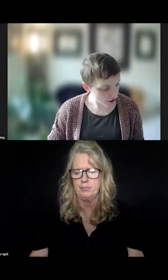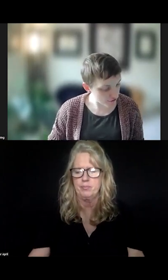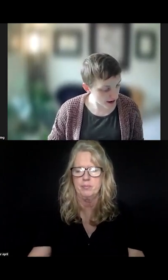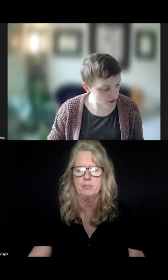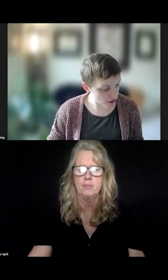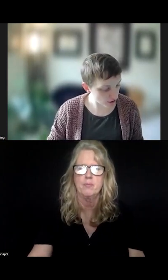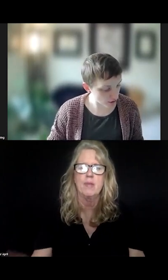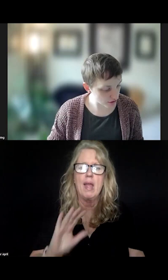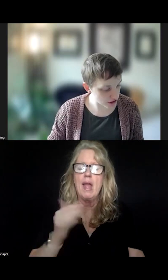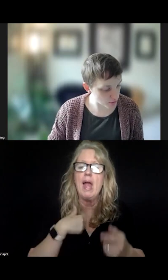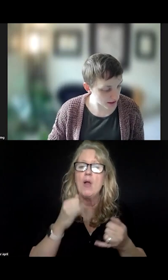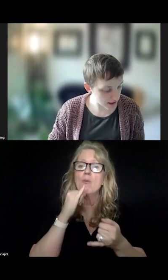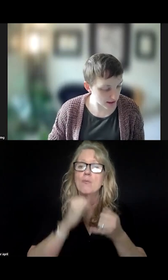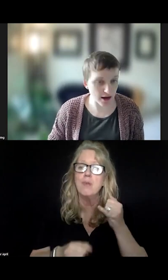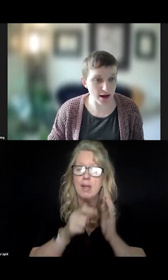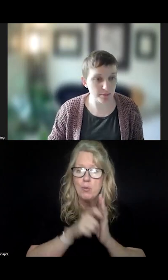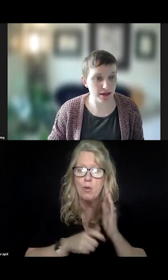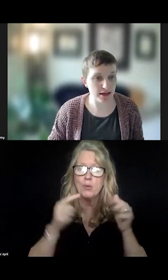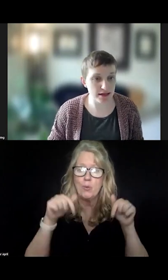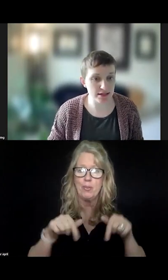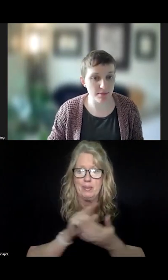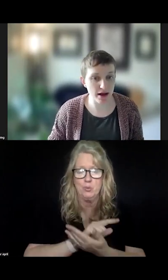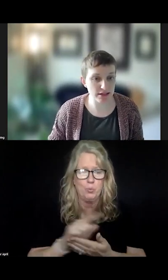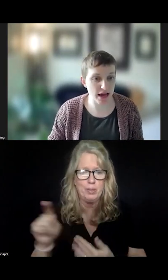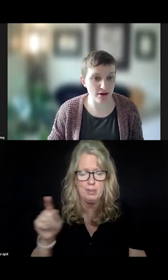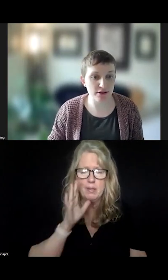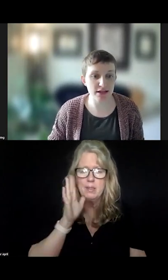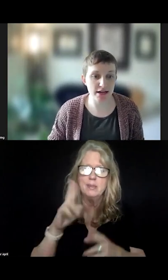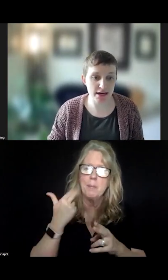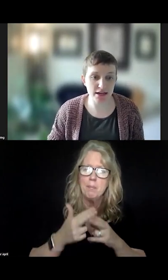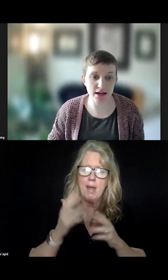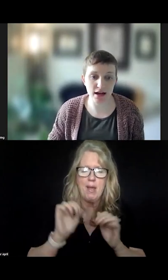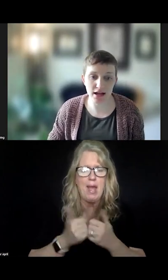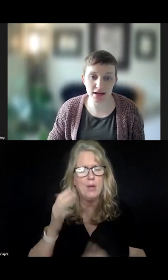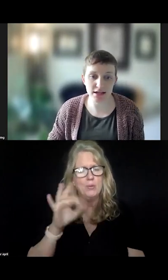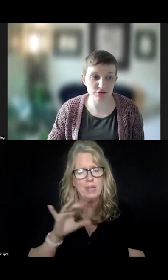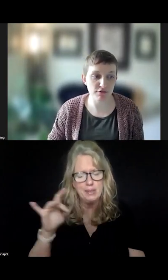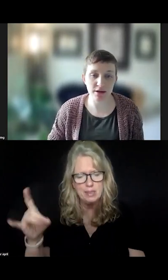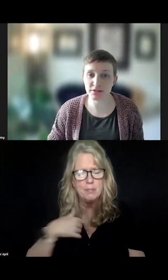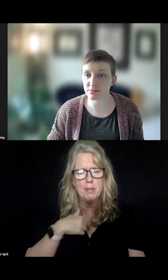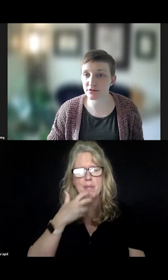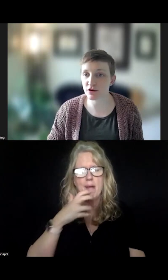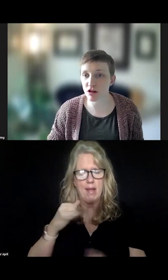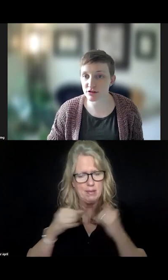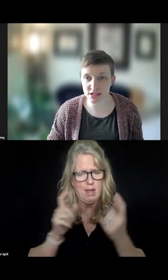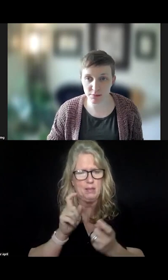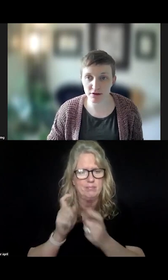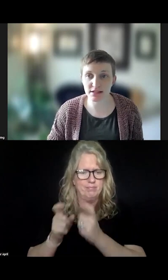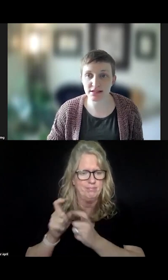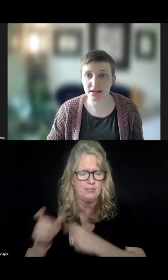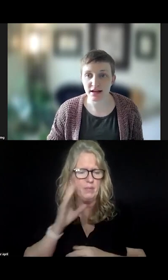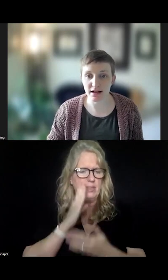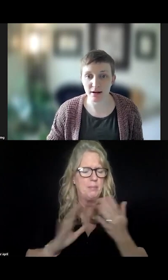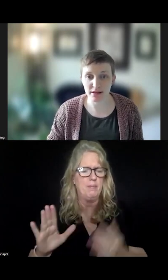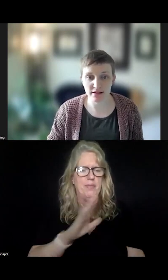then our final article this week is about how the 988 hotline has revamped some of callers'